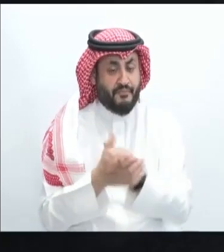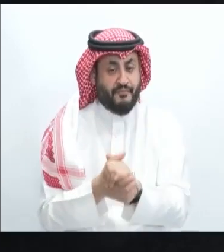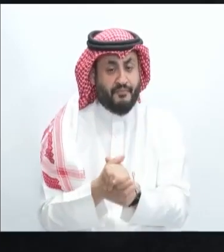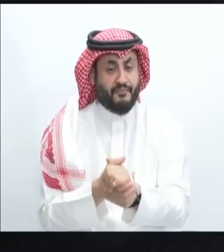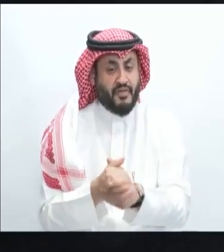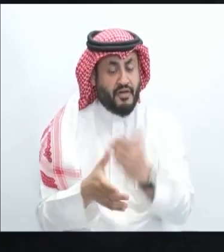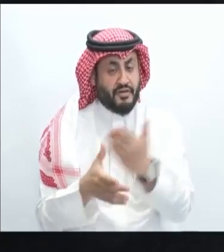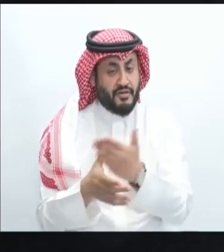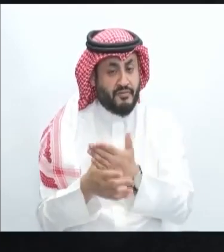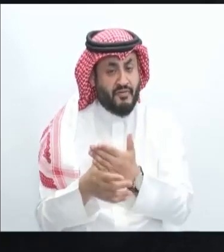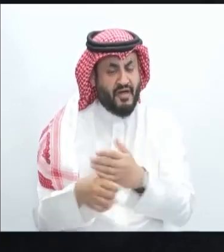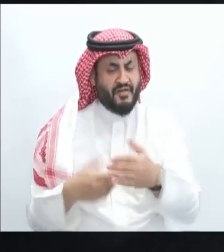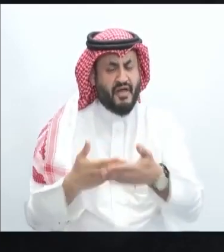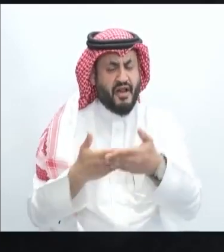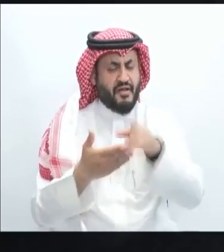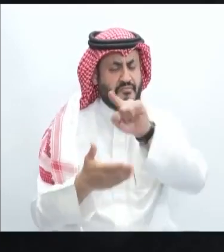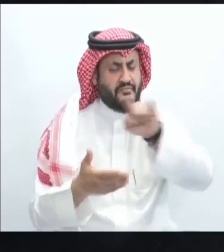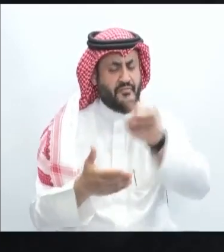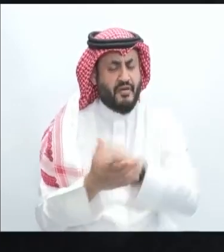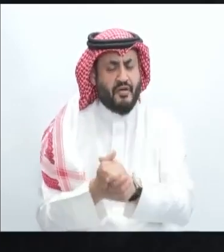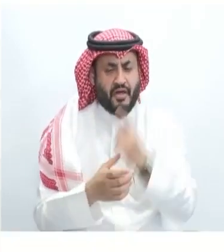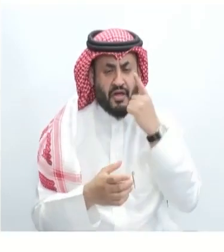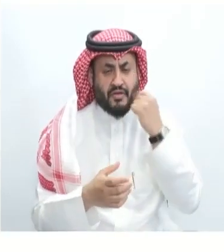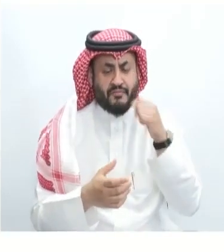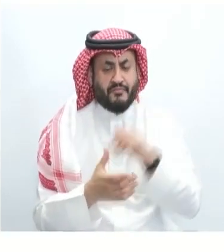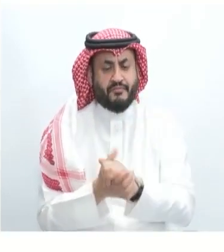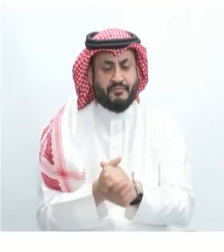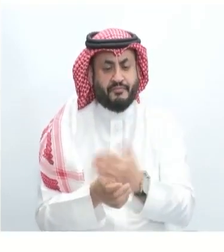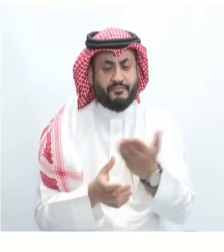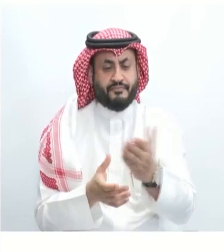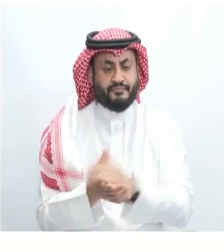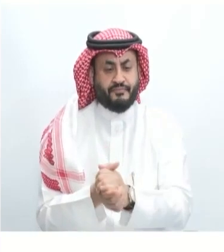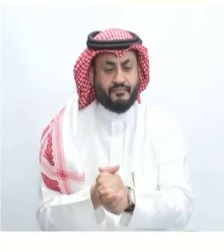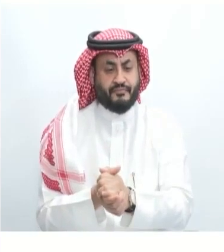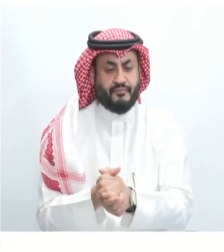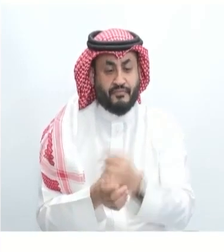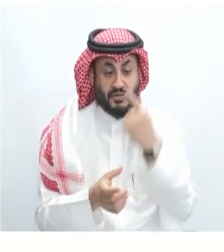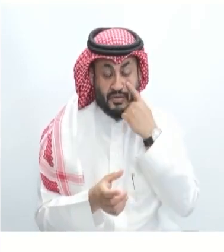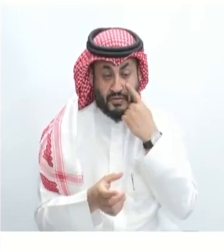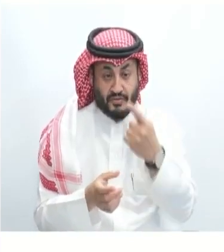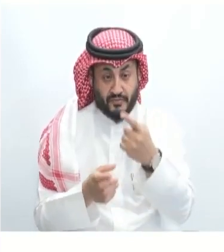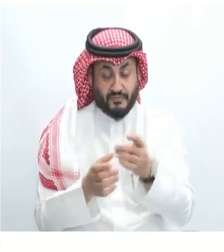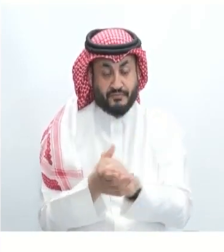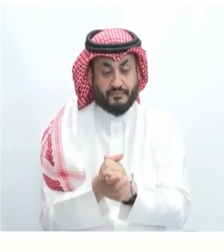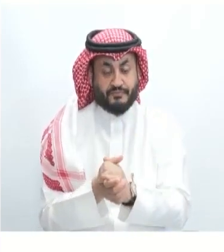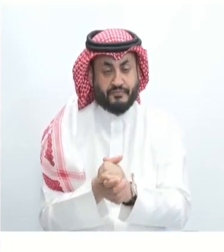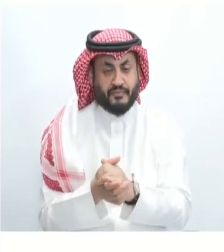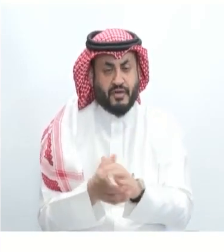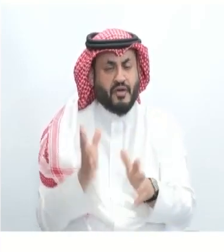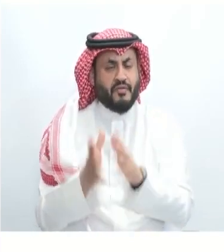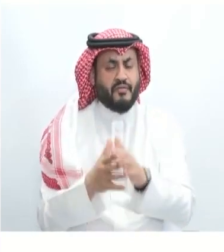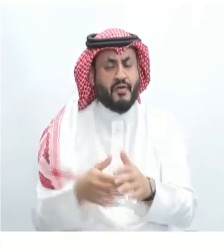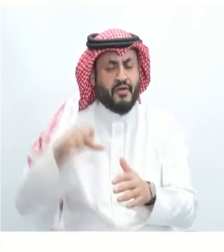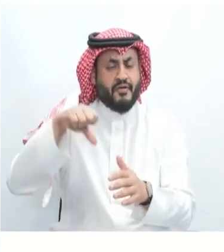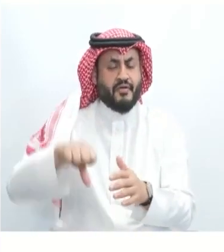because it won't help us if we want to have a healthy life. So let's read about the bad things